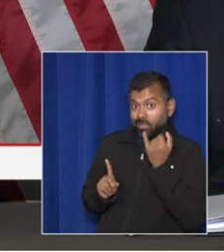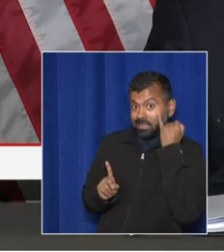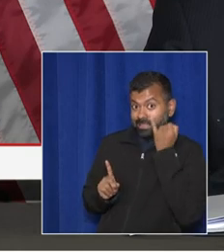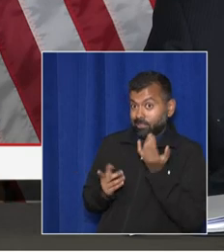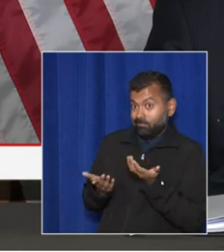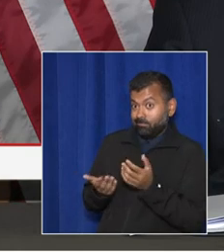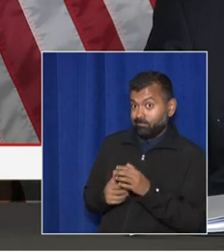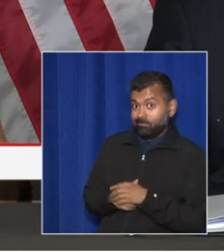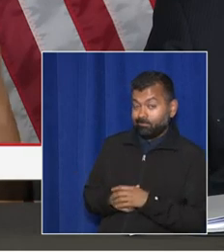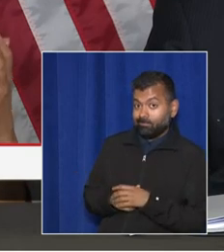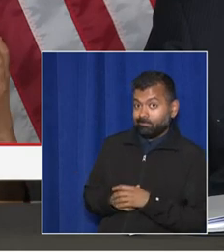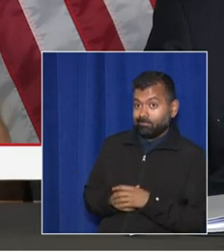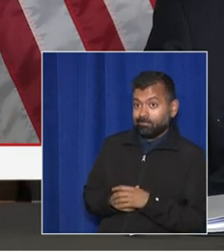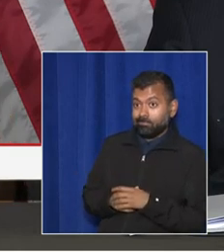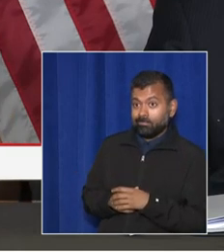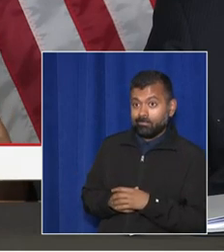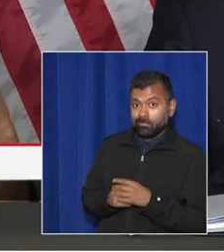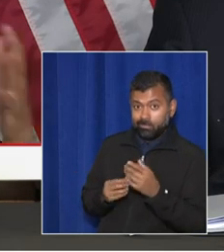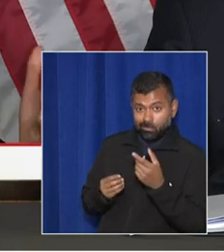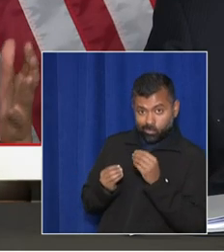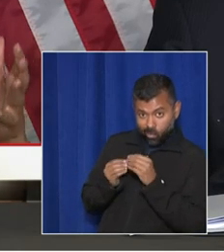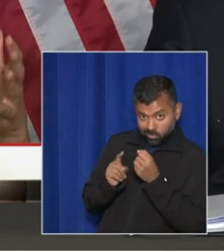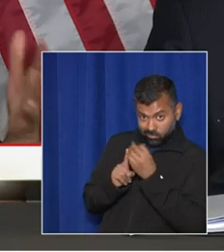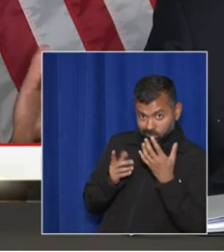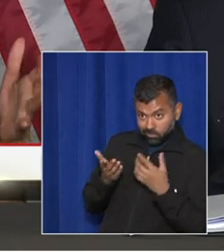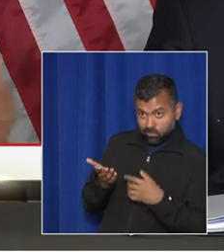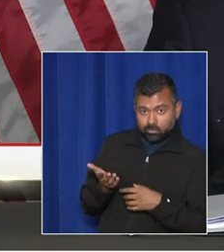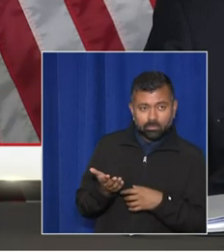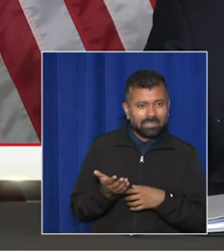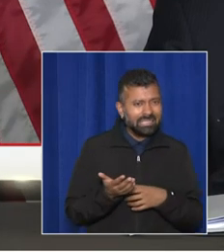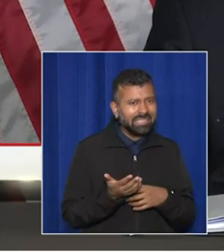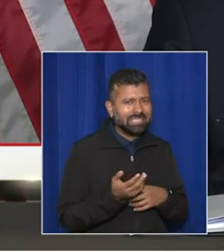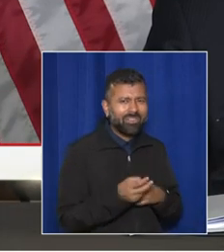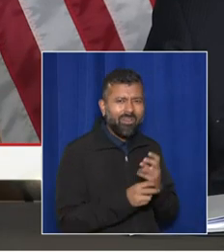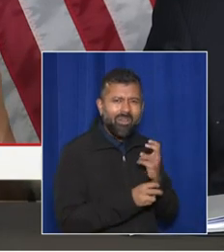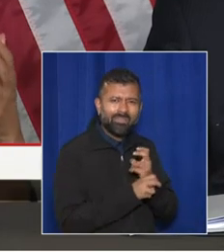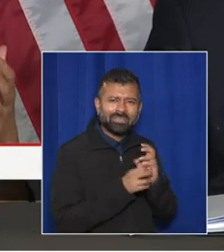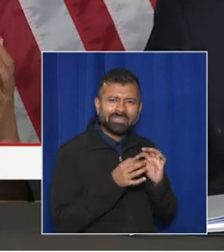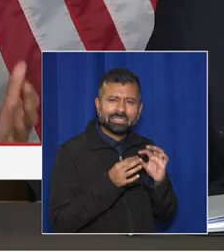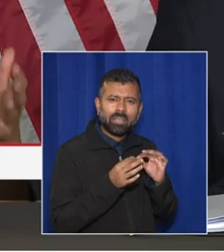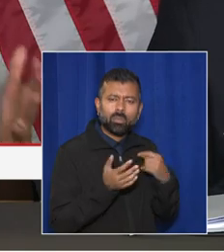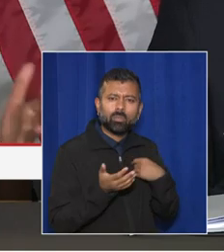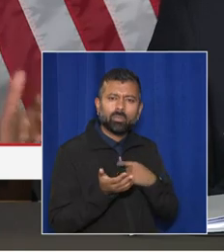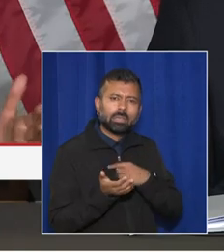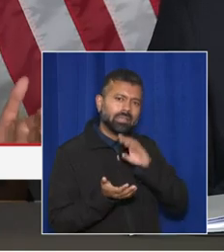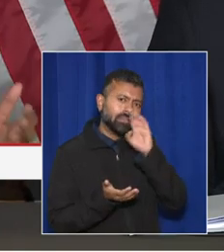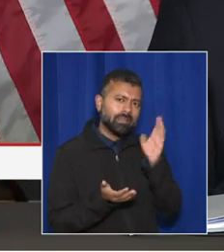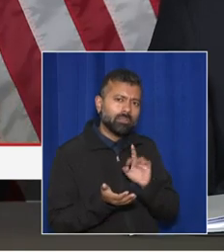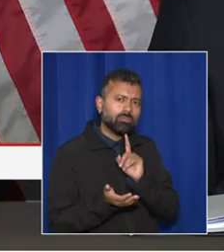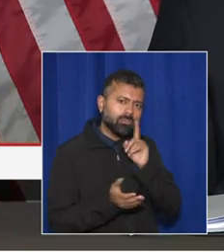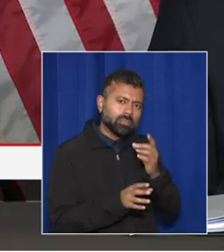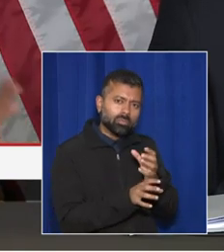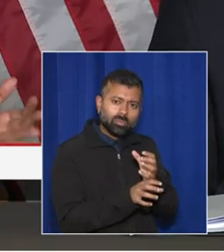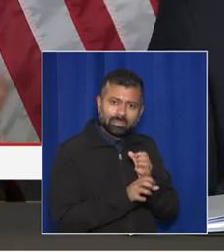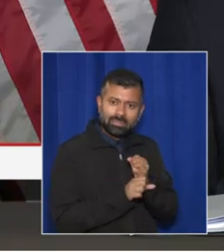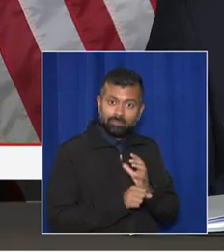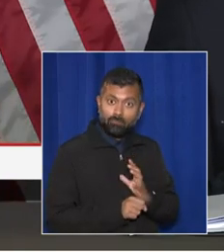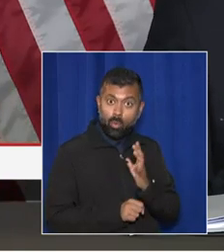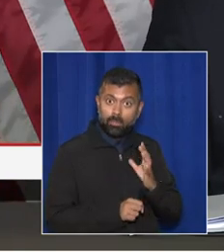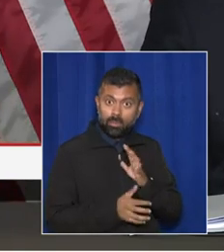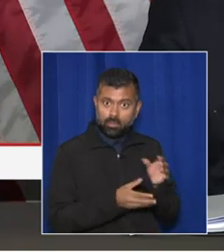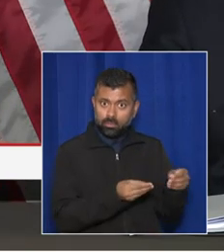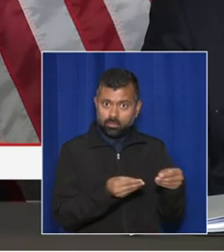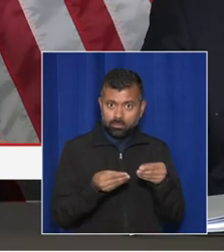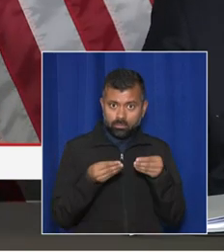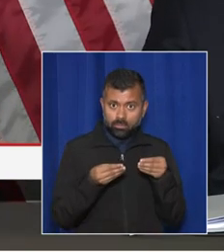Well, it's hard for me to say what, because we were never really presented with what the what was. Do you